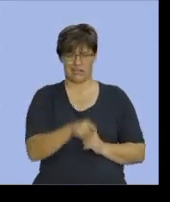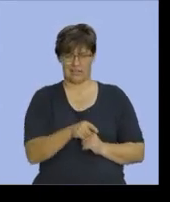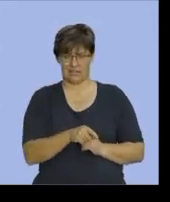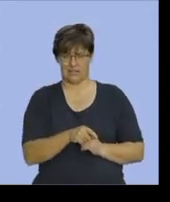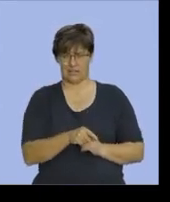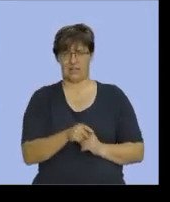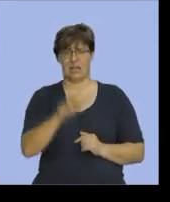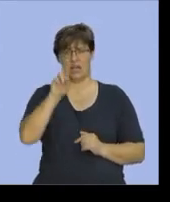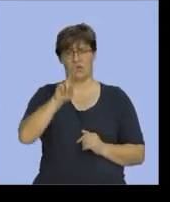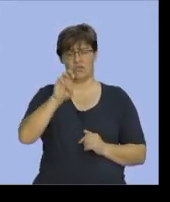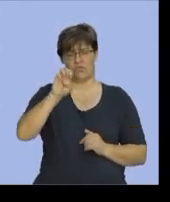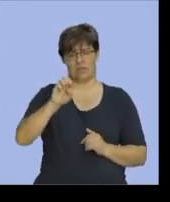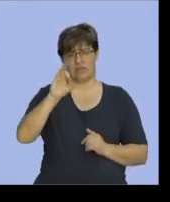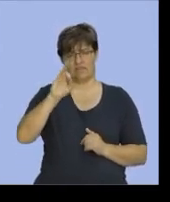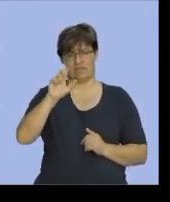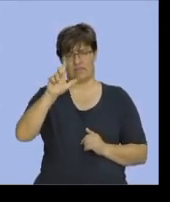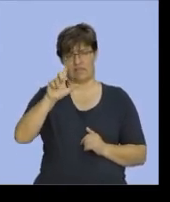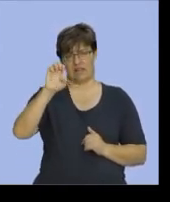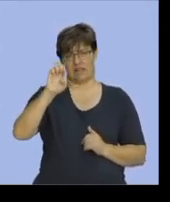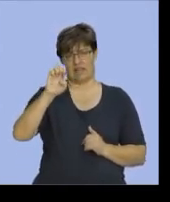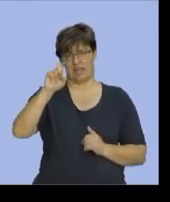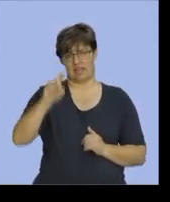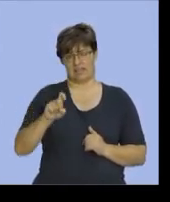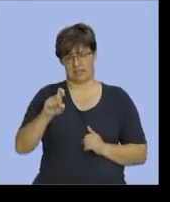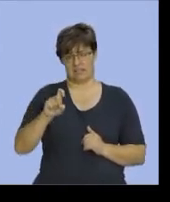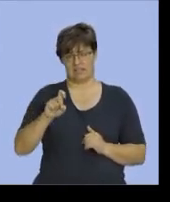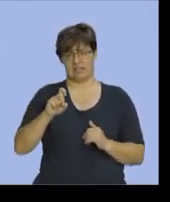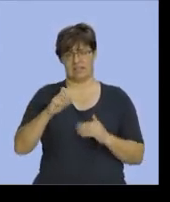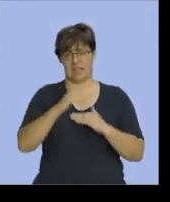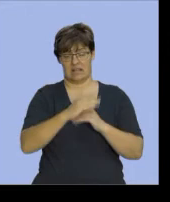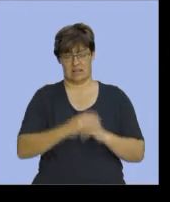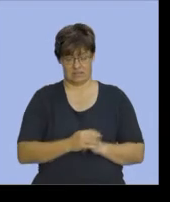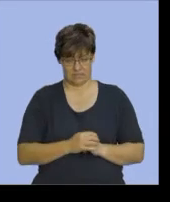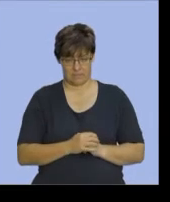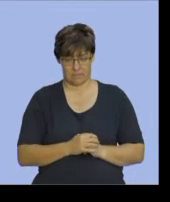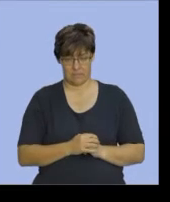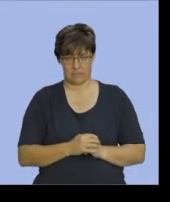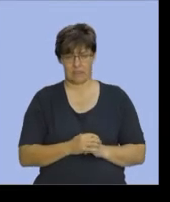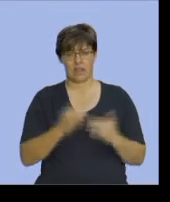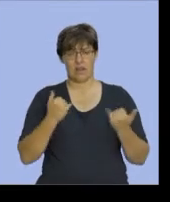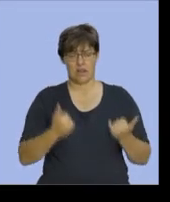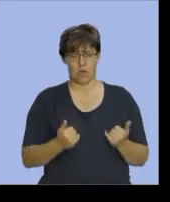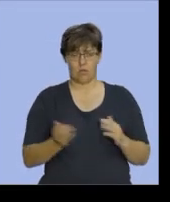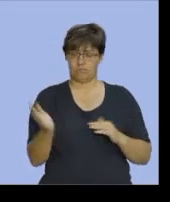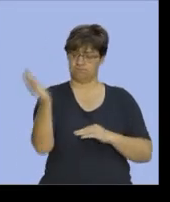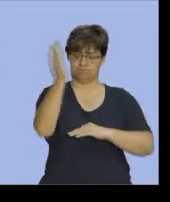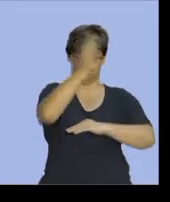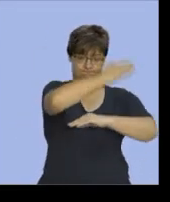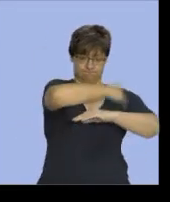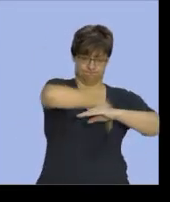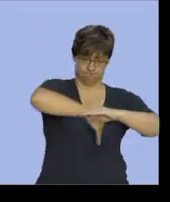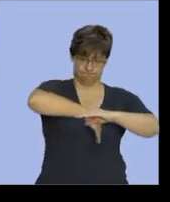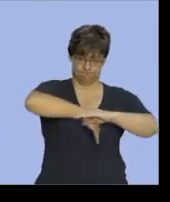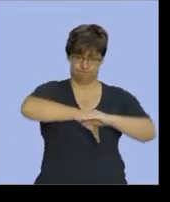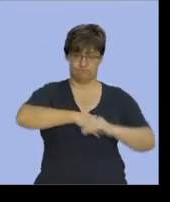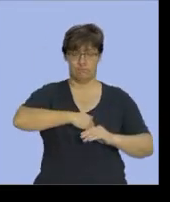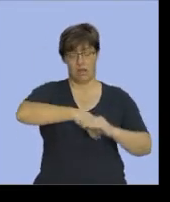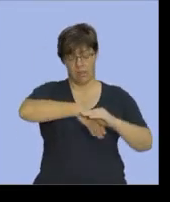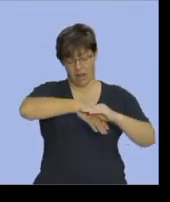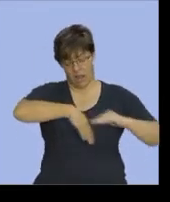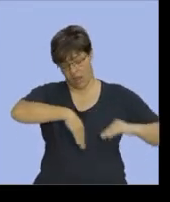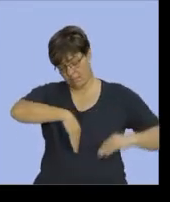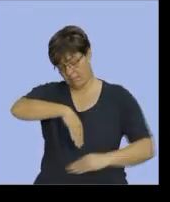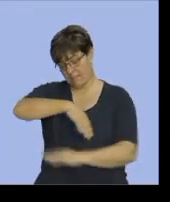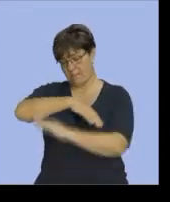we normally call this your reflex angle. And then if now our angle is greater